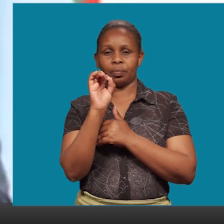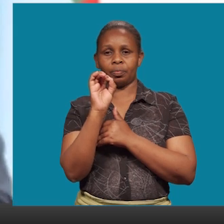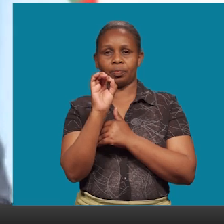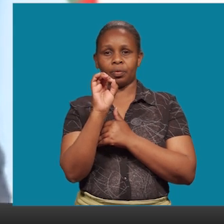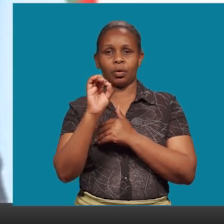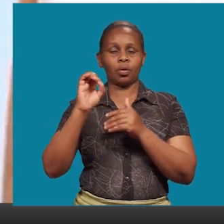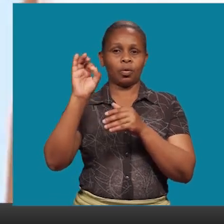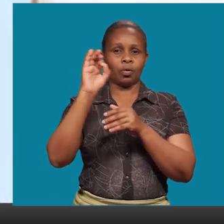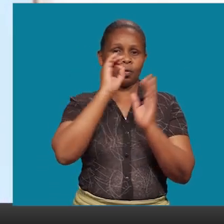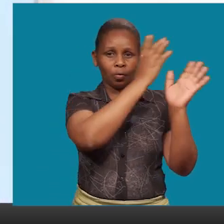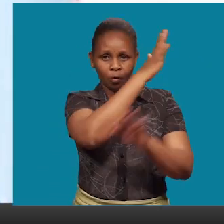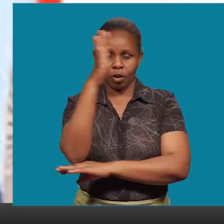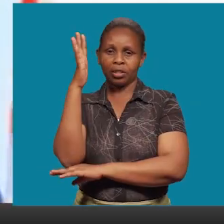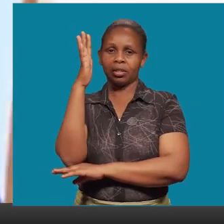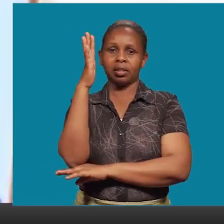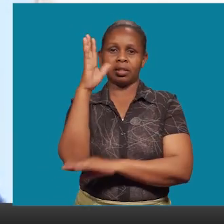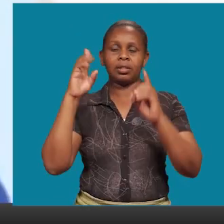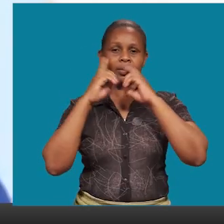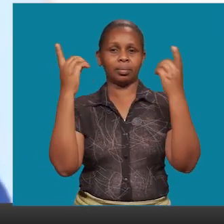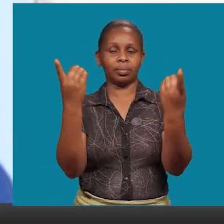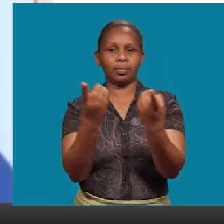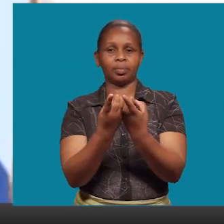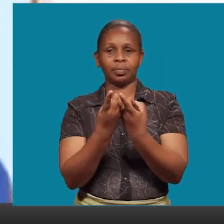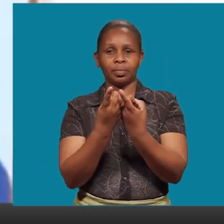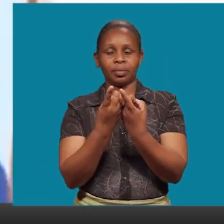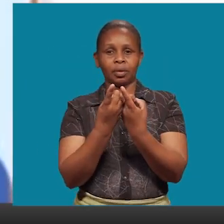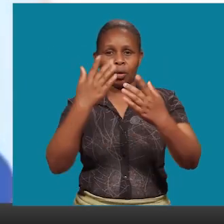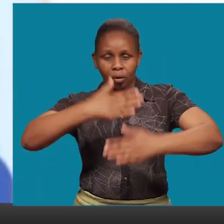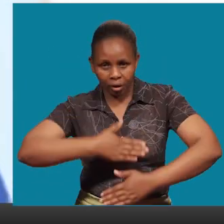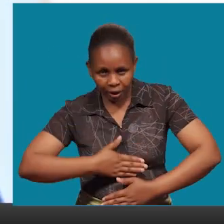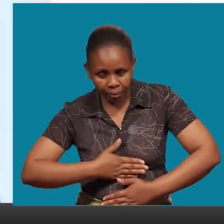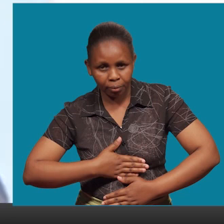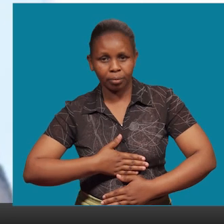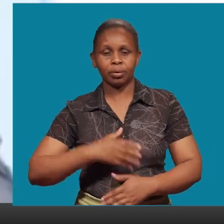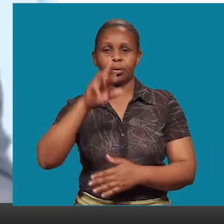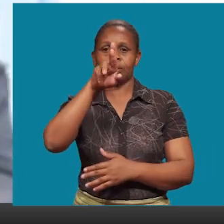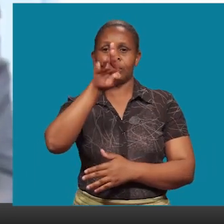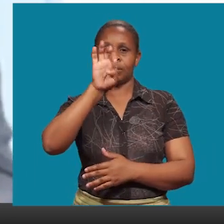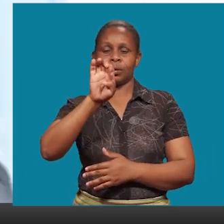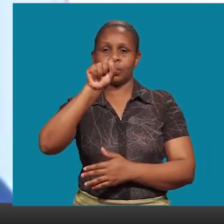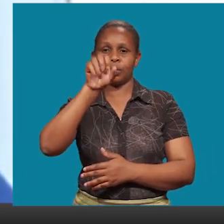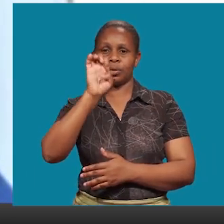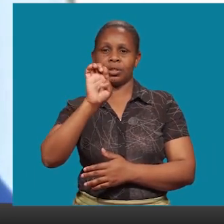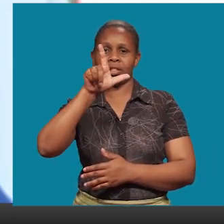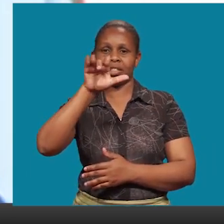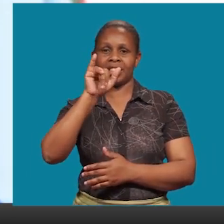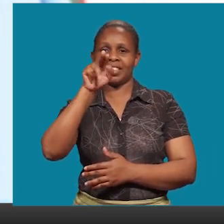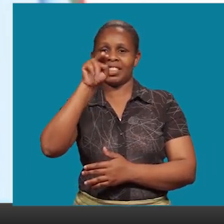Rebecca Miano, Minister for Environment and Forestry, the